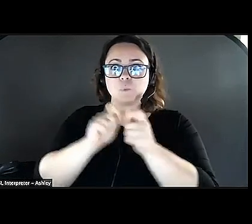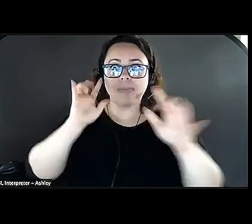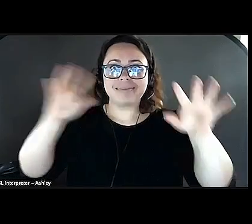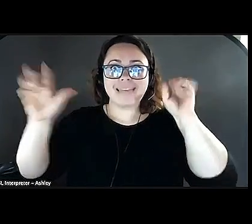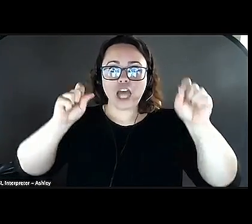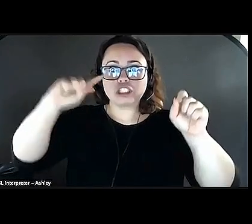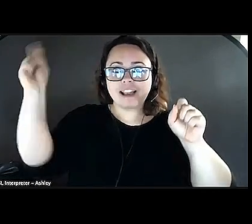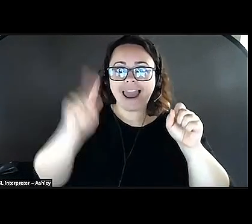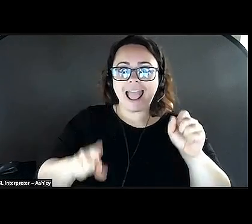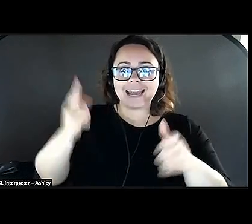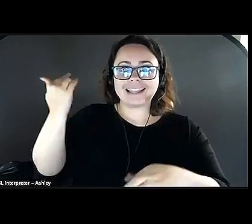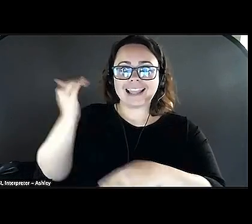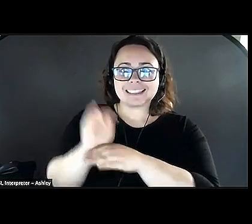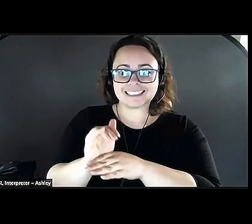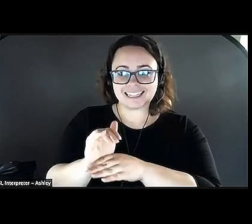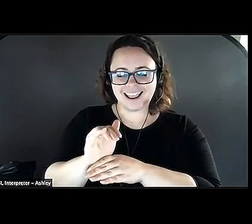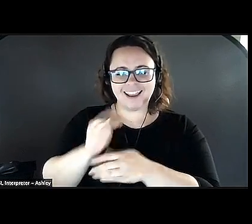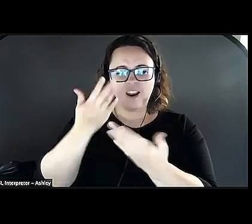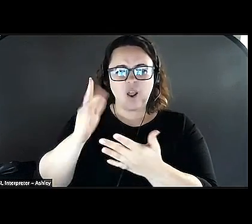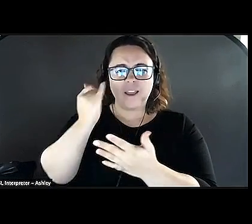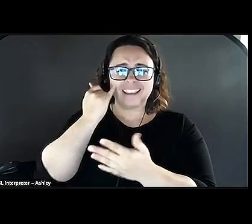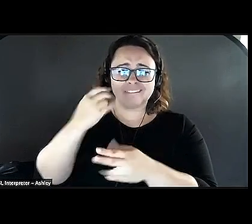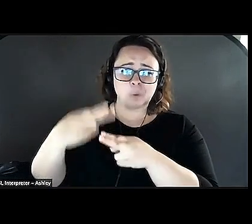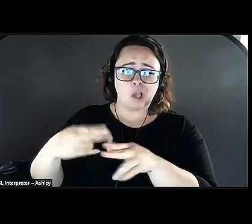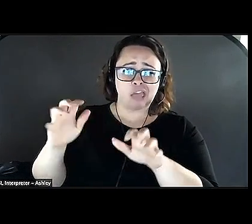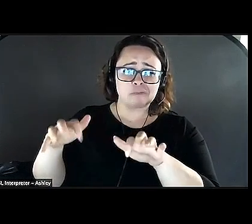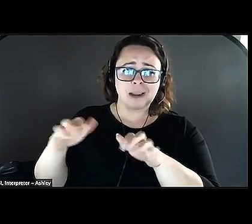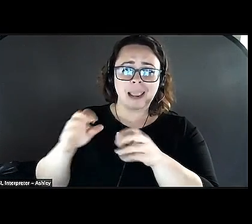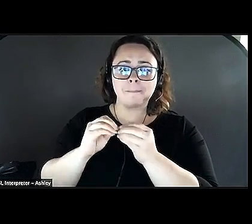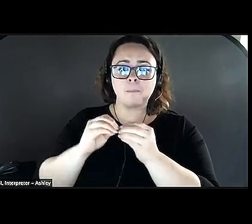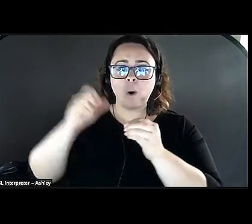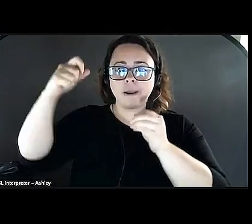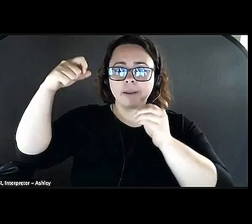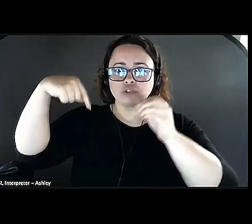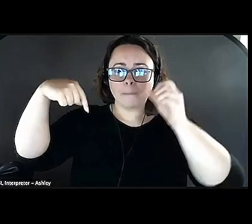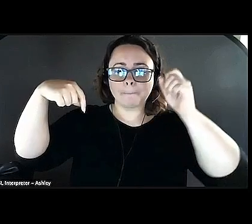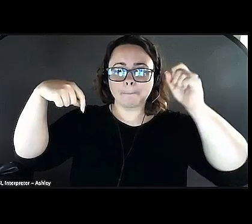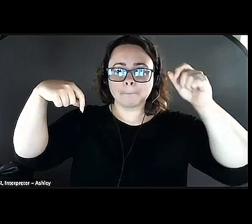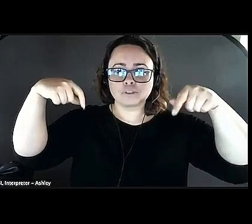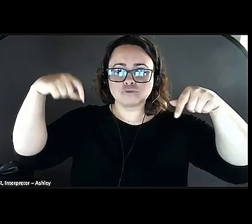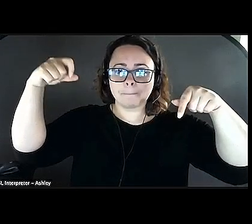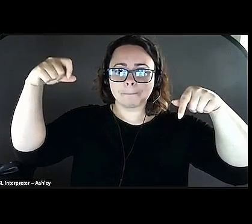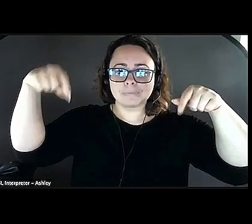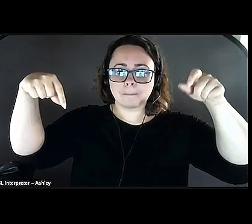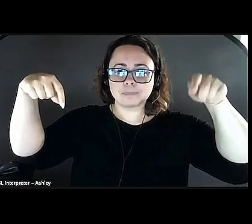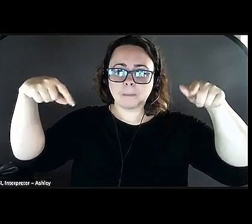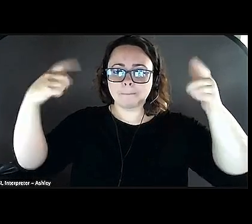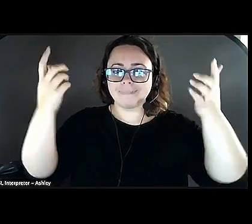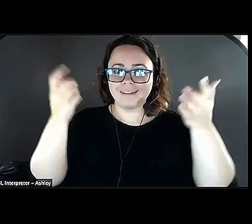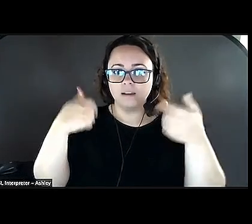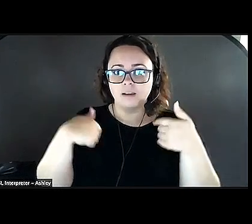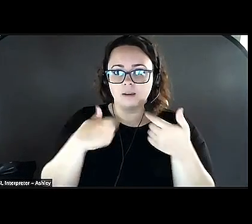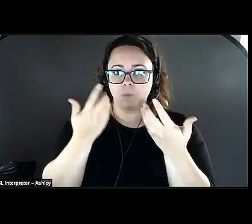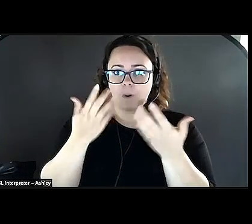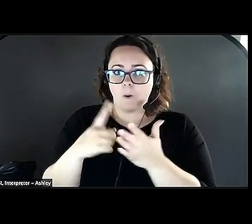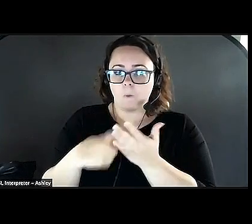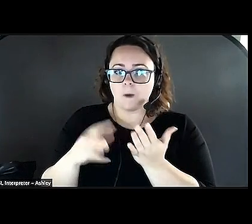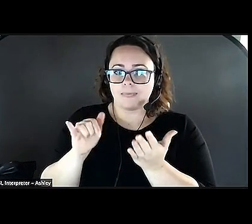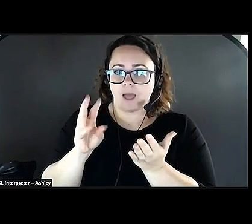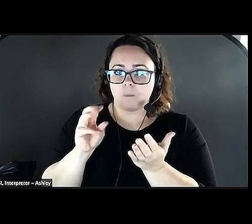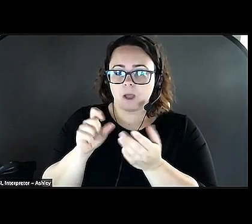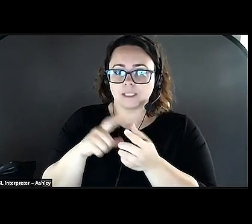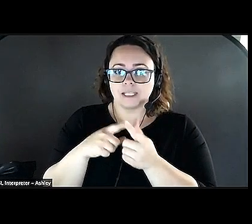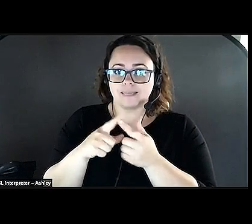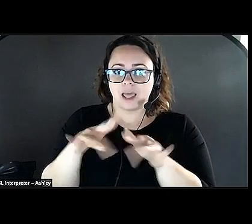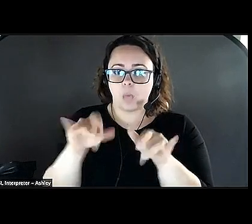lightning. And I don't know if you call that rain. It was more of just drop of thing that we don't know what it was. And then it dried up